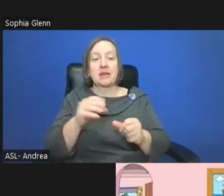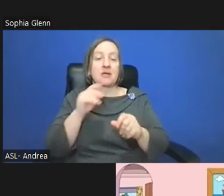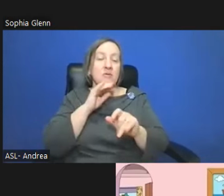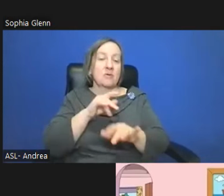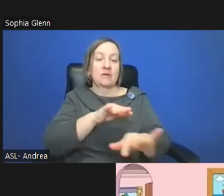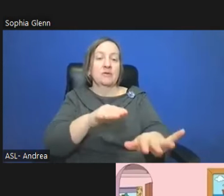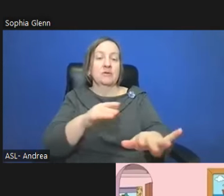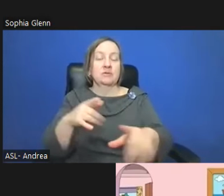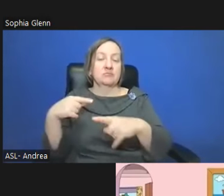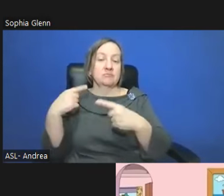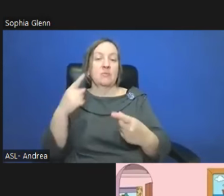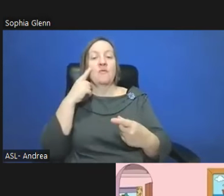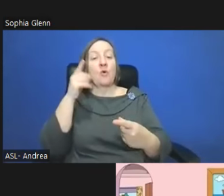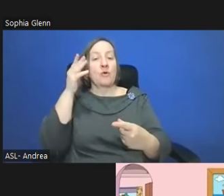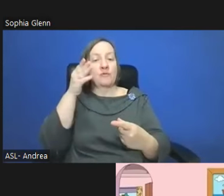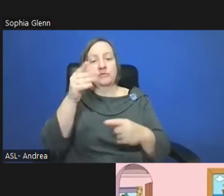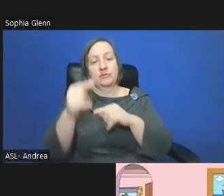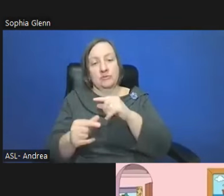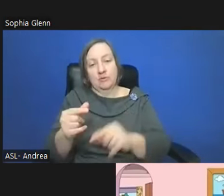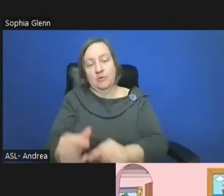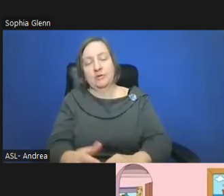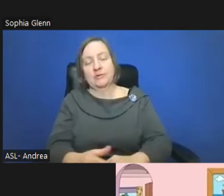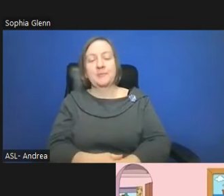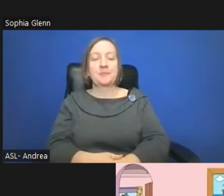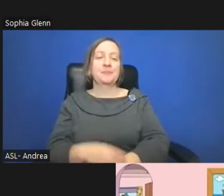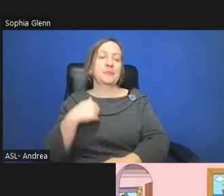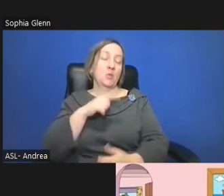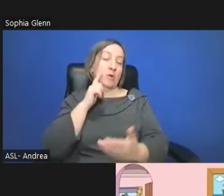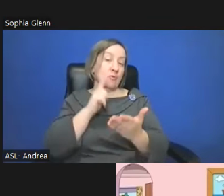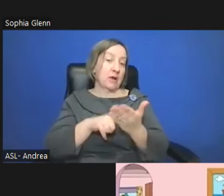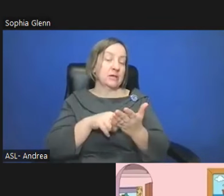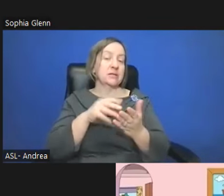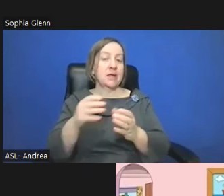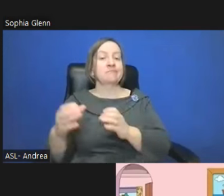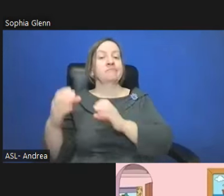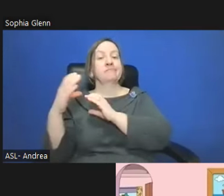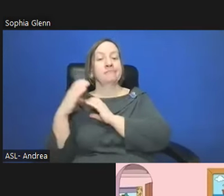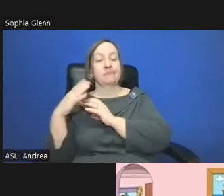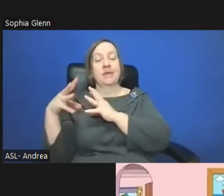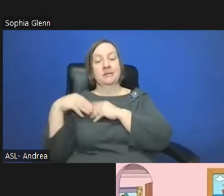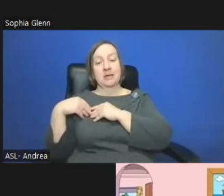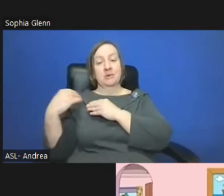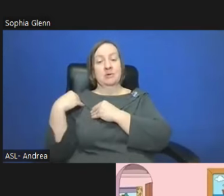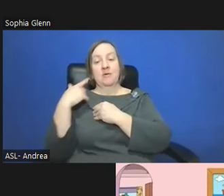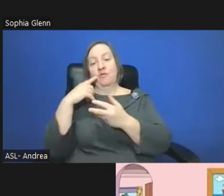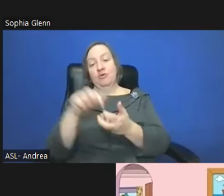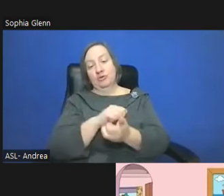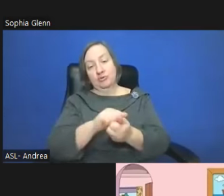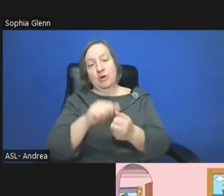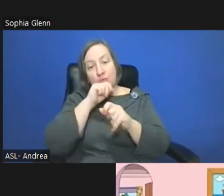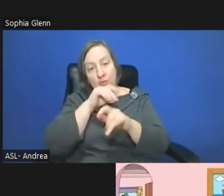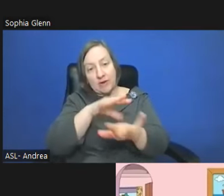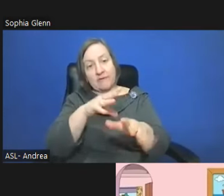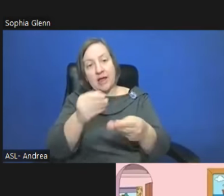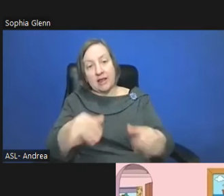for future generations. We recognize and undertake responsibility for the destruction of the river and the land,